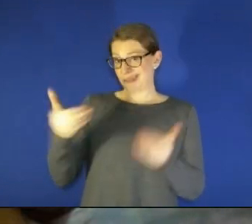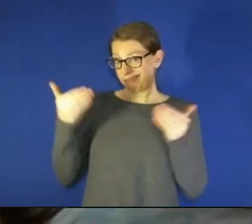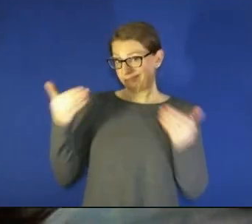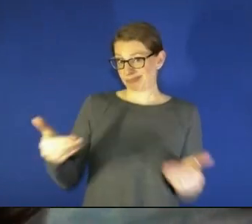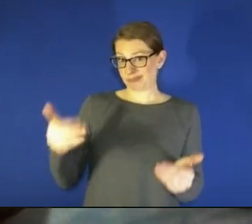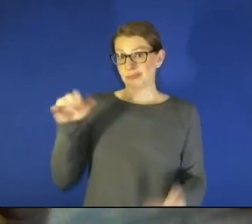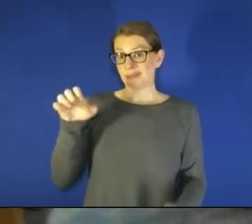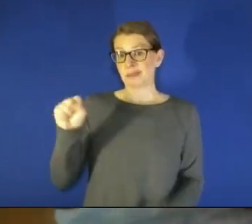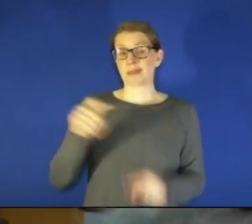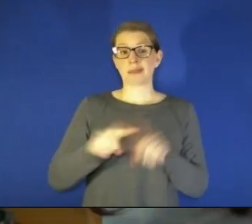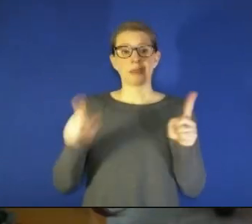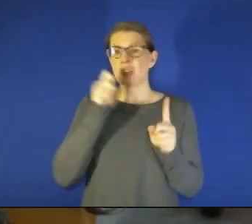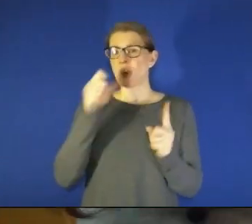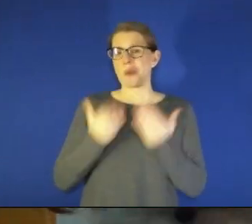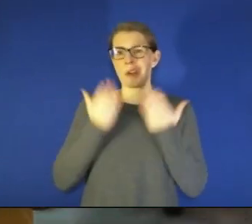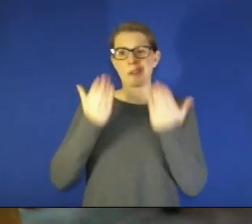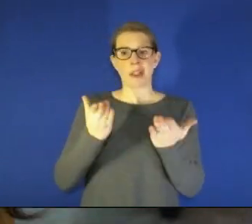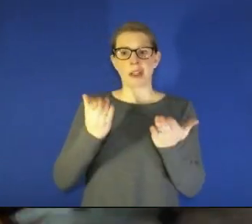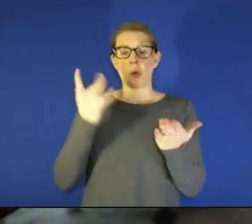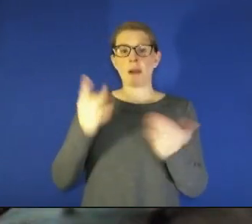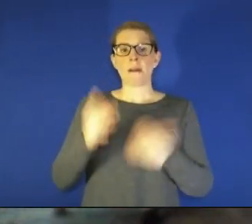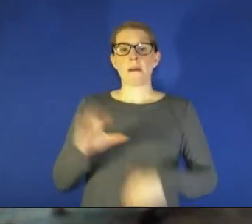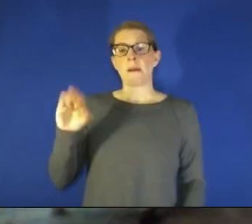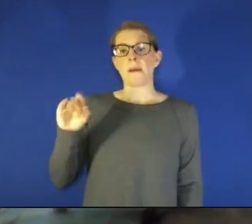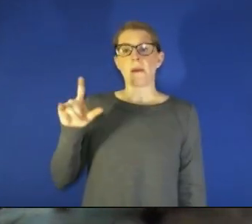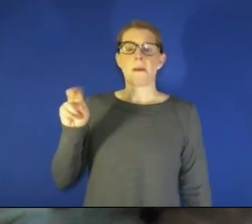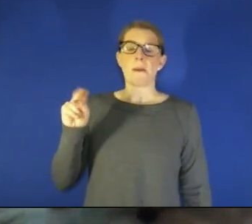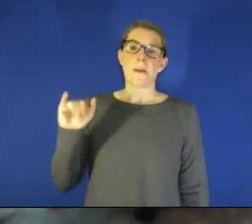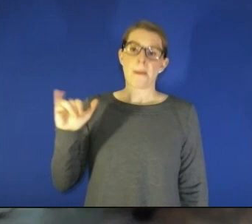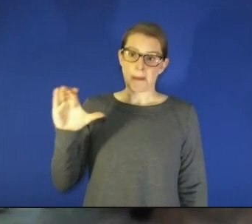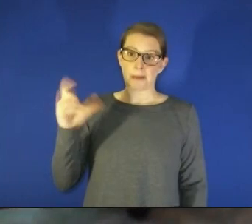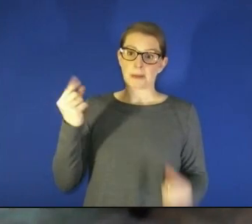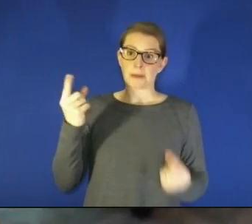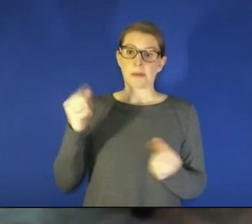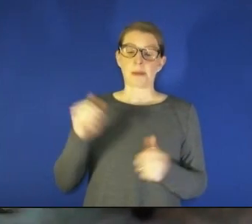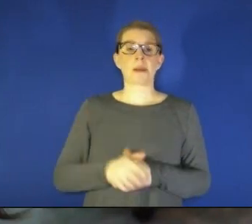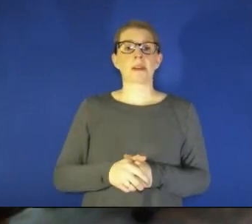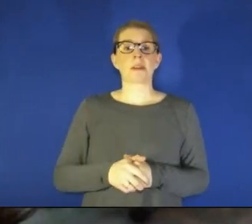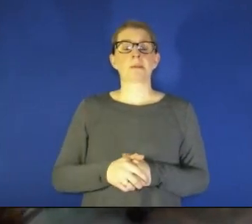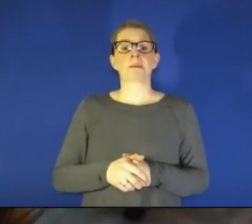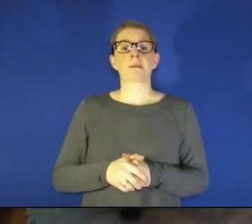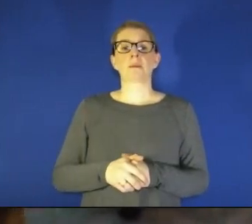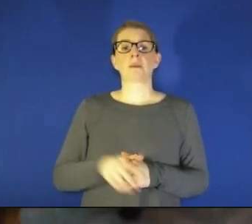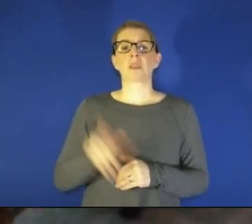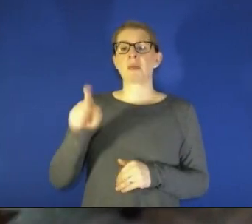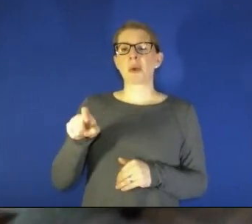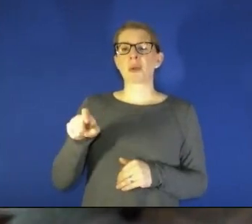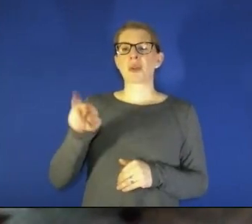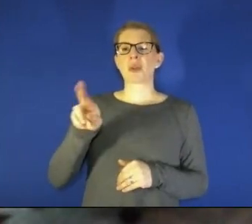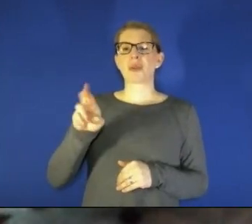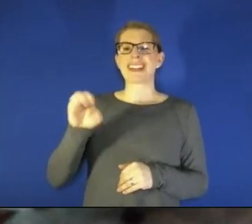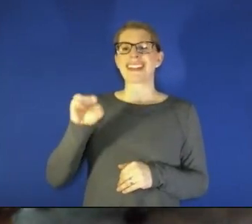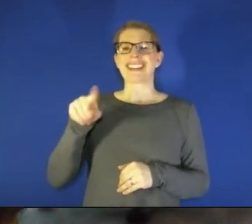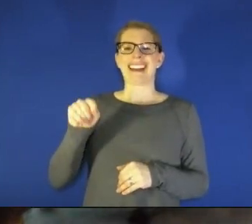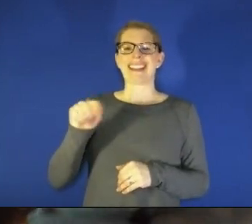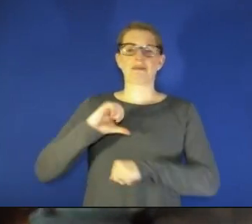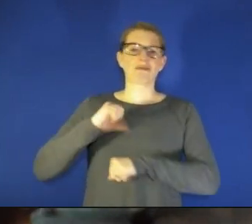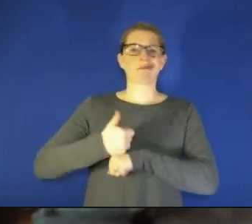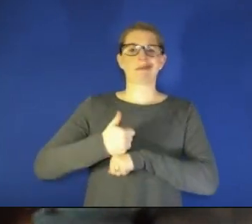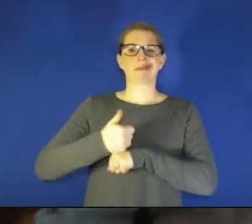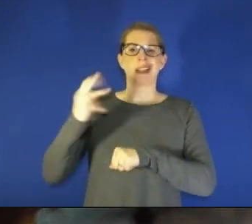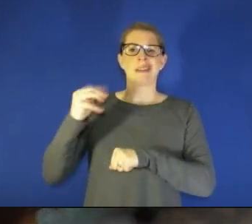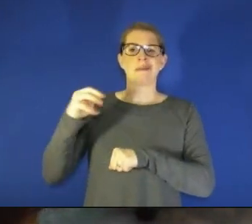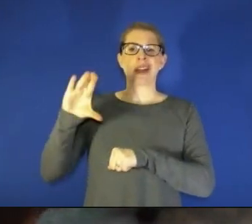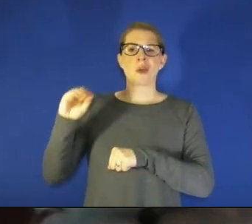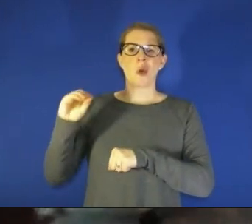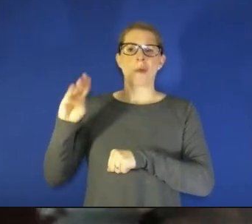don't recommend it, because so what colonics do is they are supposed to reset the microbiome in the colon by removing the